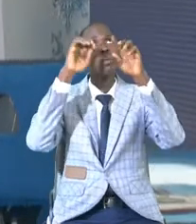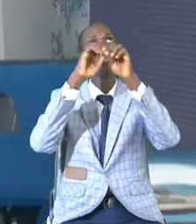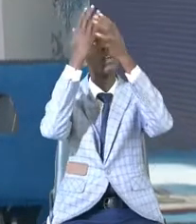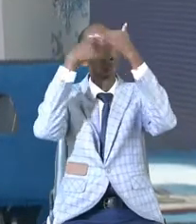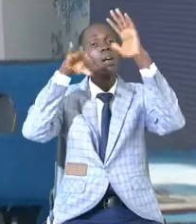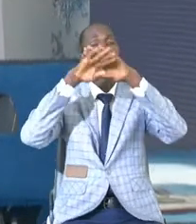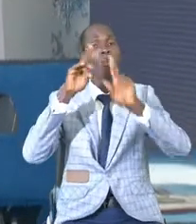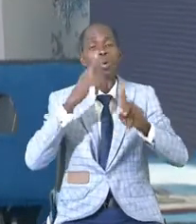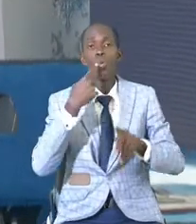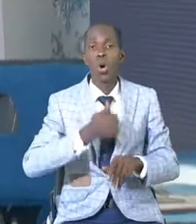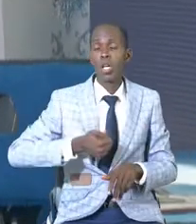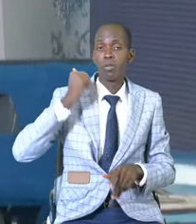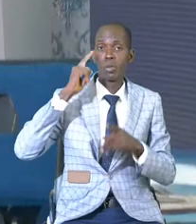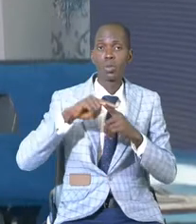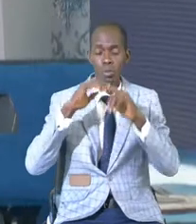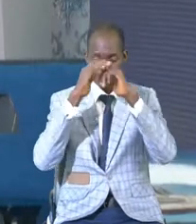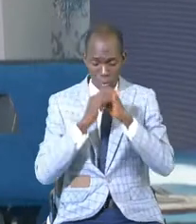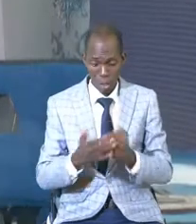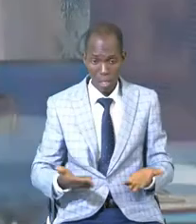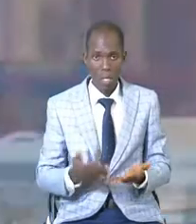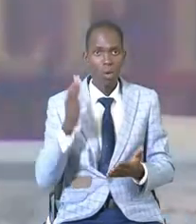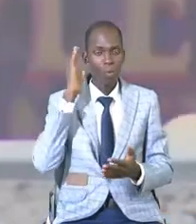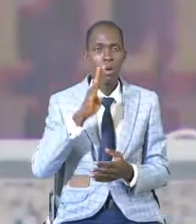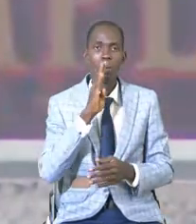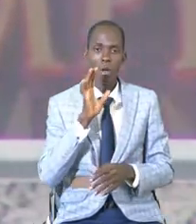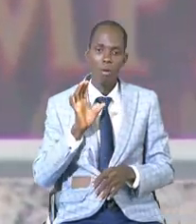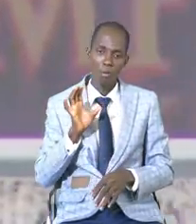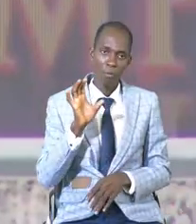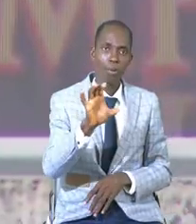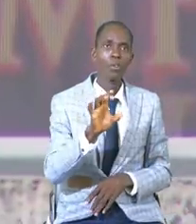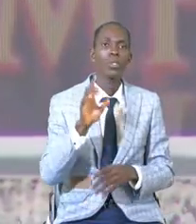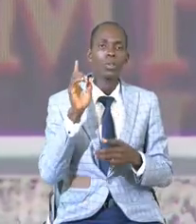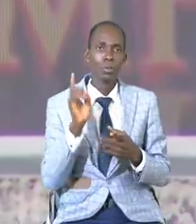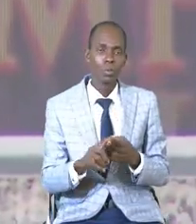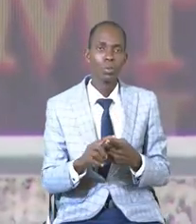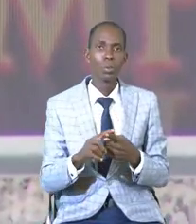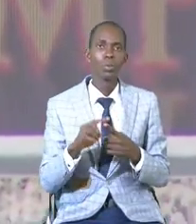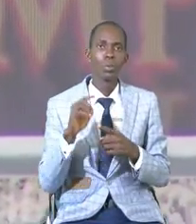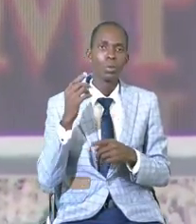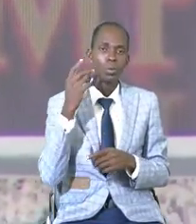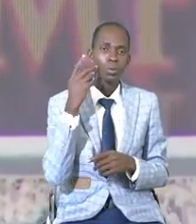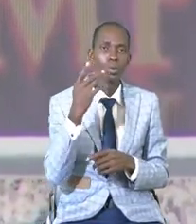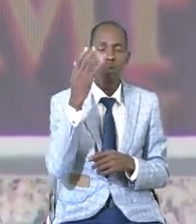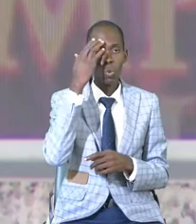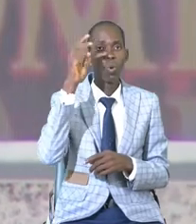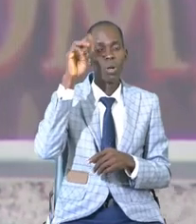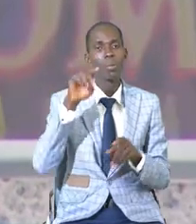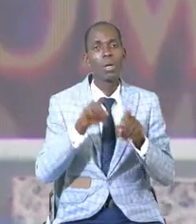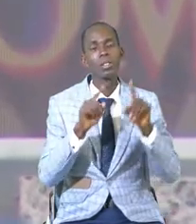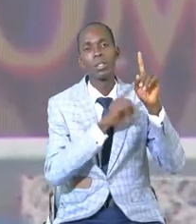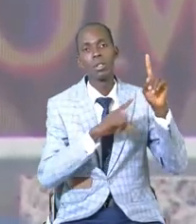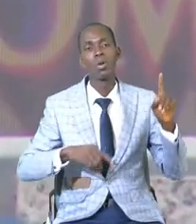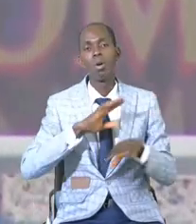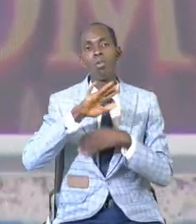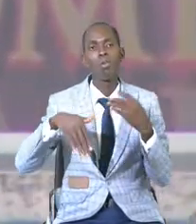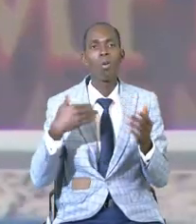to the other side, they'll be forced to own him as the Lord of all eternity. Because he's